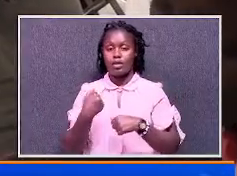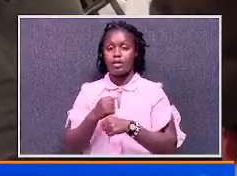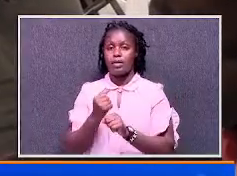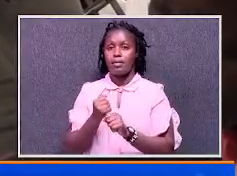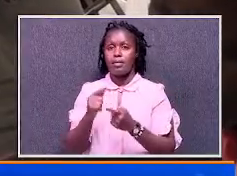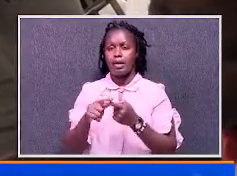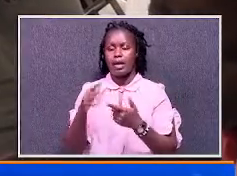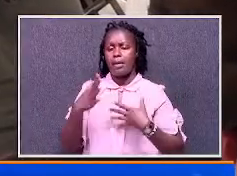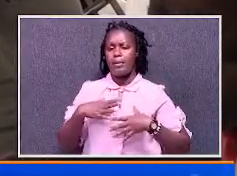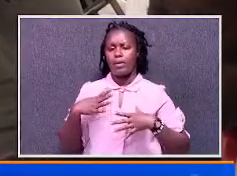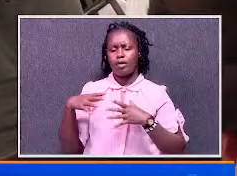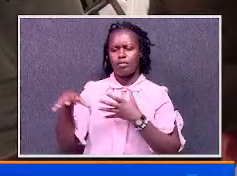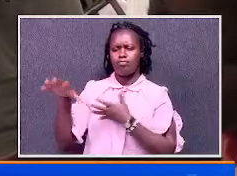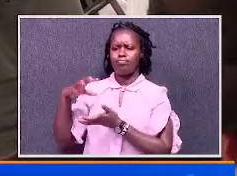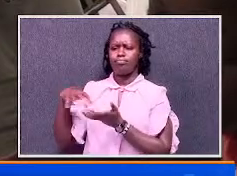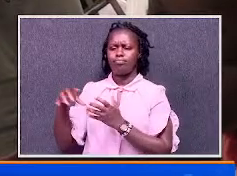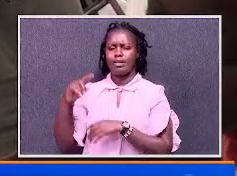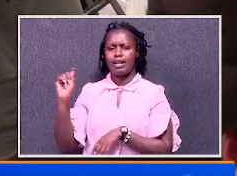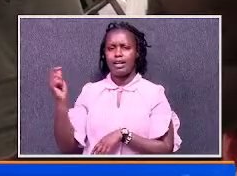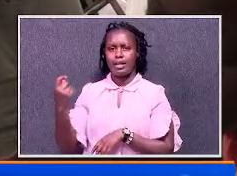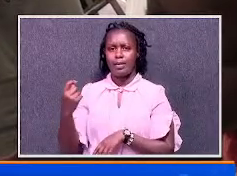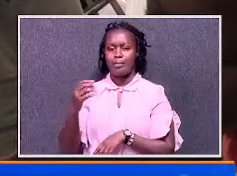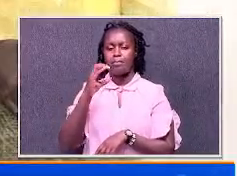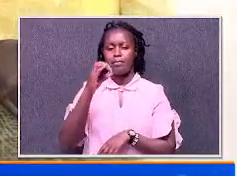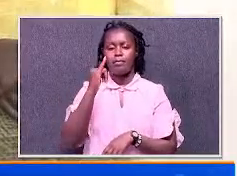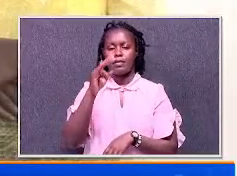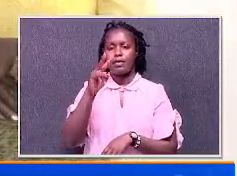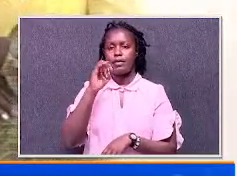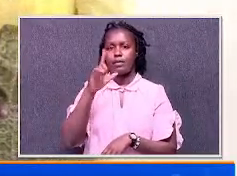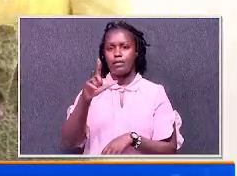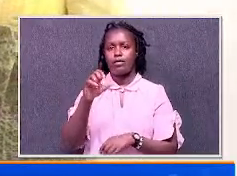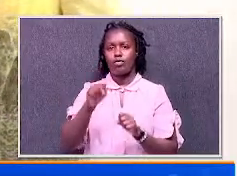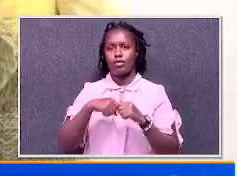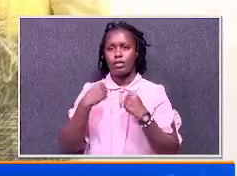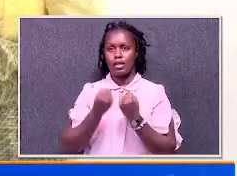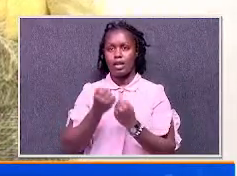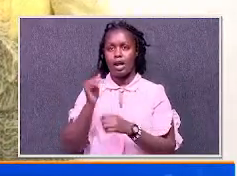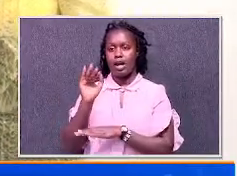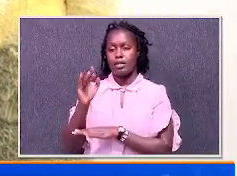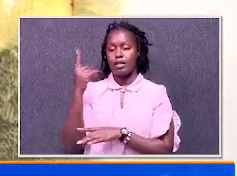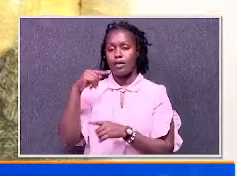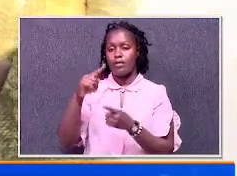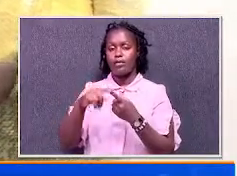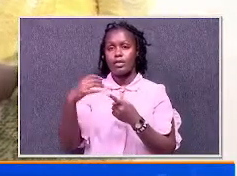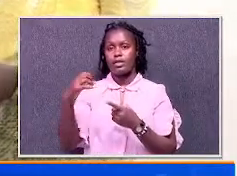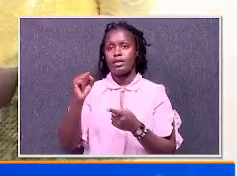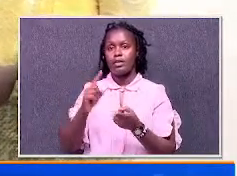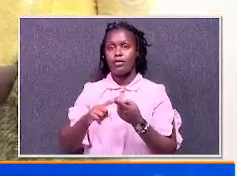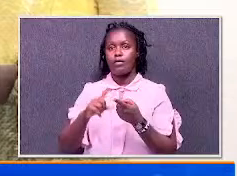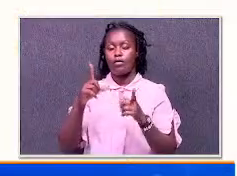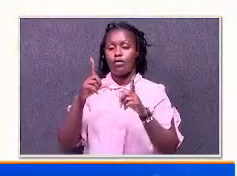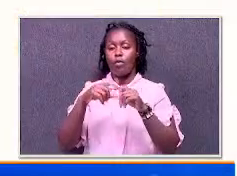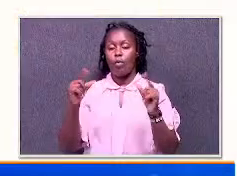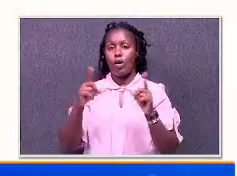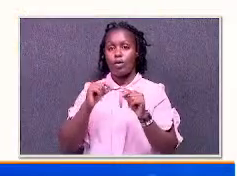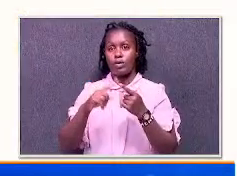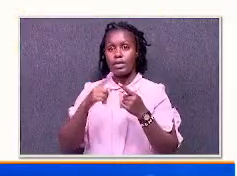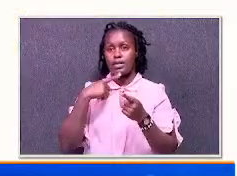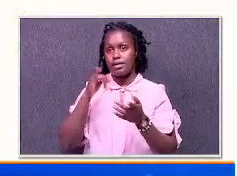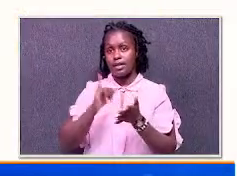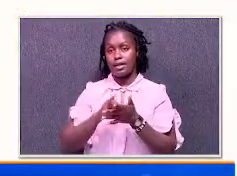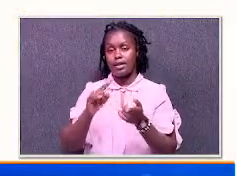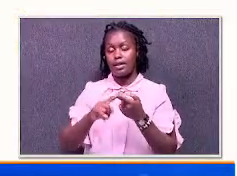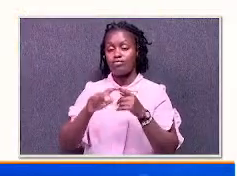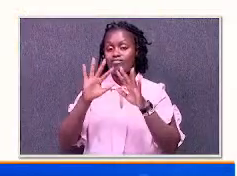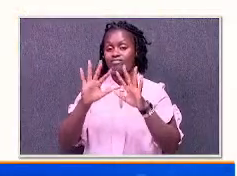mixed reaction among Kenyans. A civil society called out the CS for the remarks they deem as insensitive. I would like to